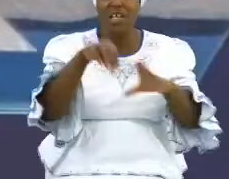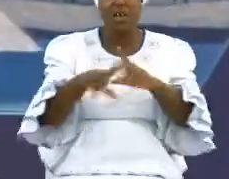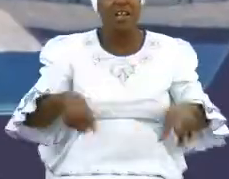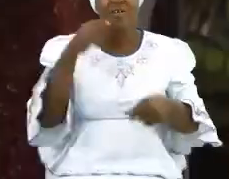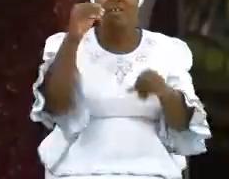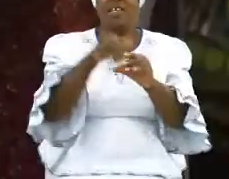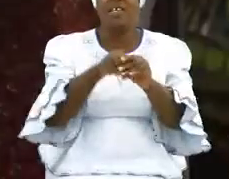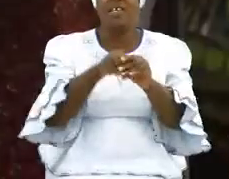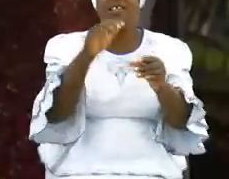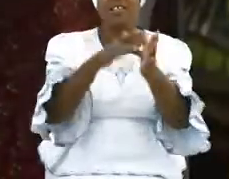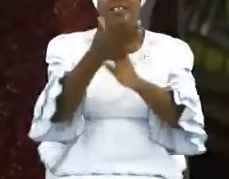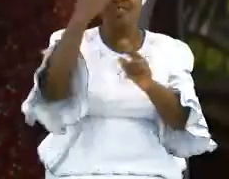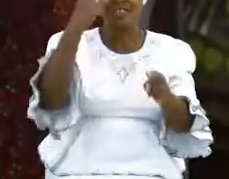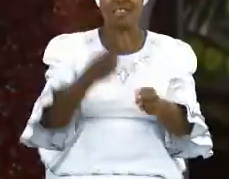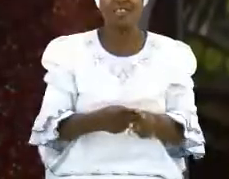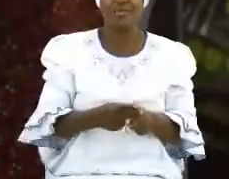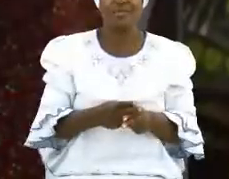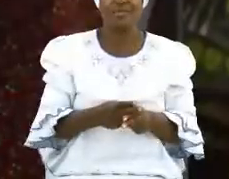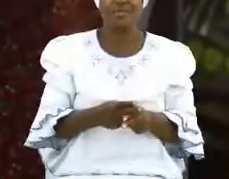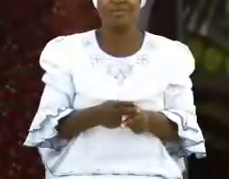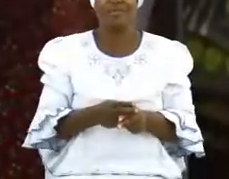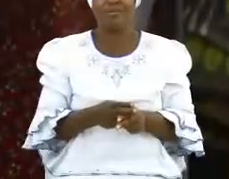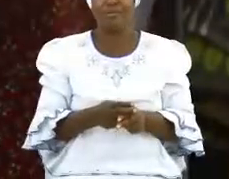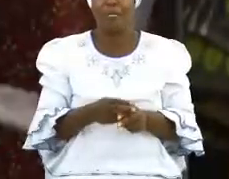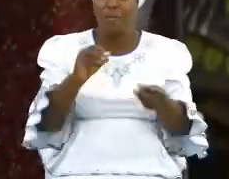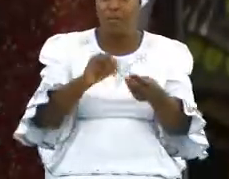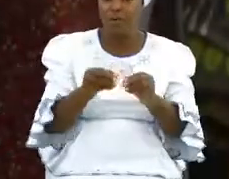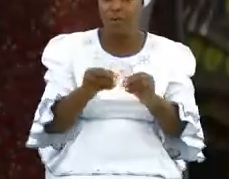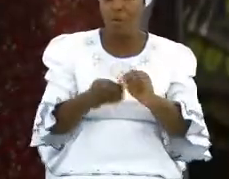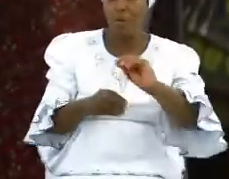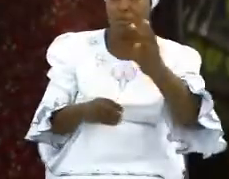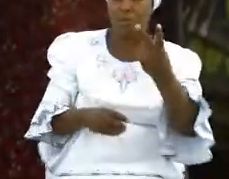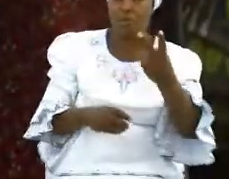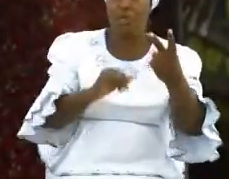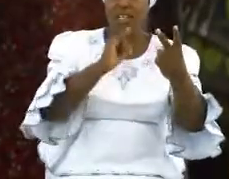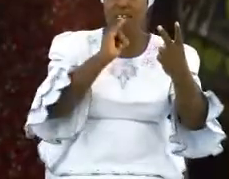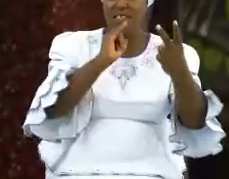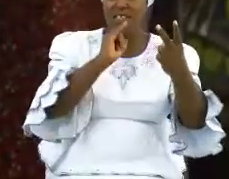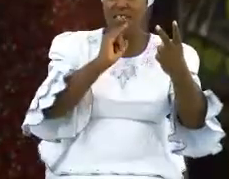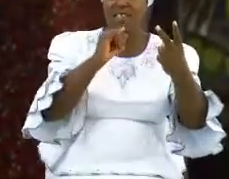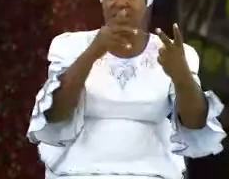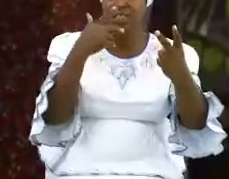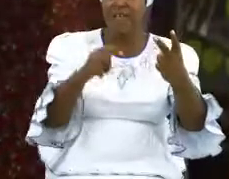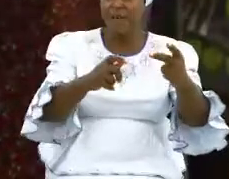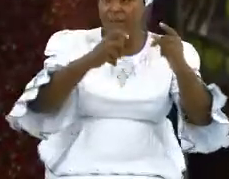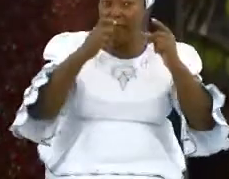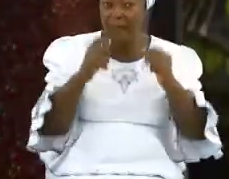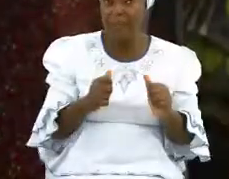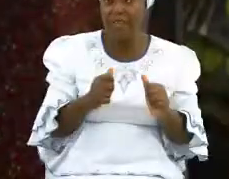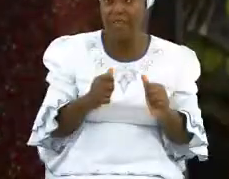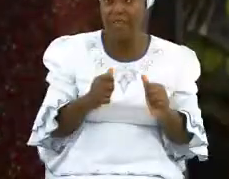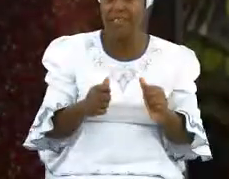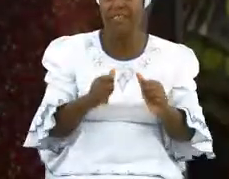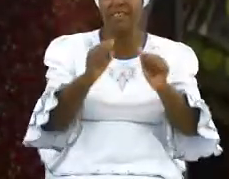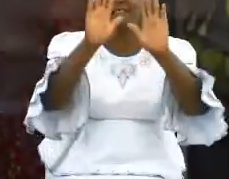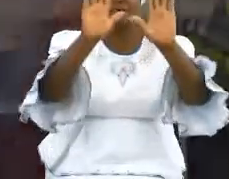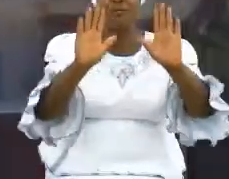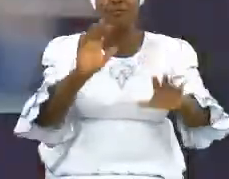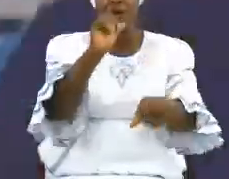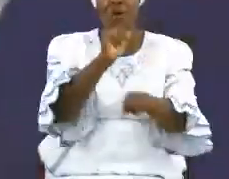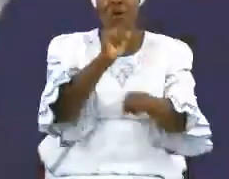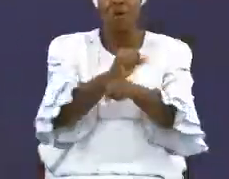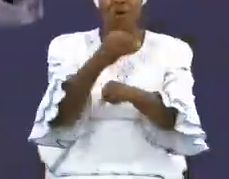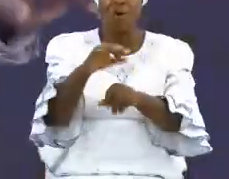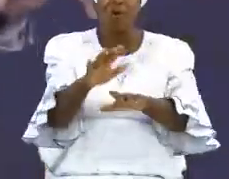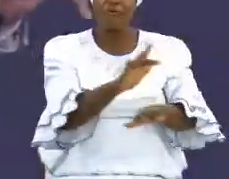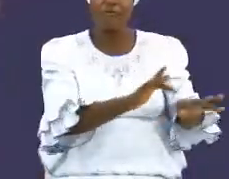in Jesus' name. Number two is the immediate miracle of mercy